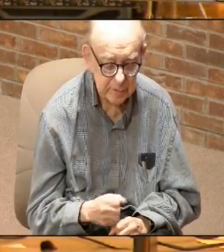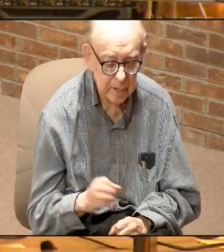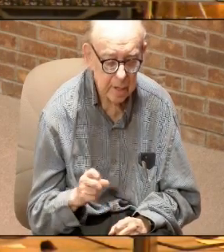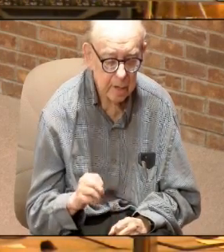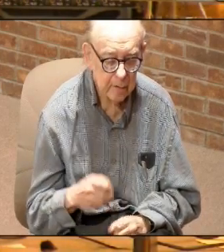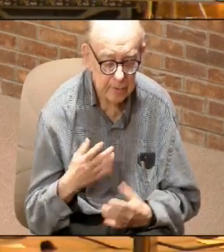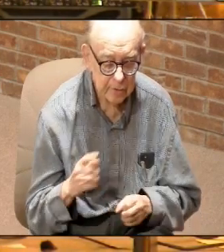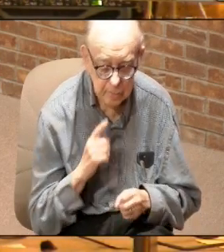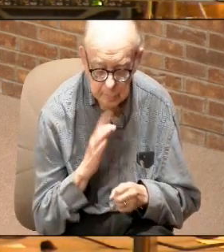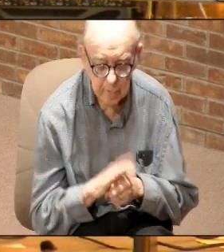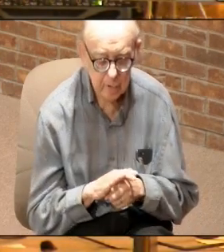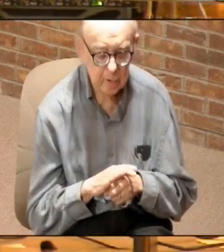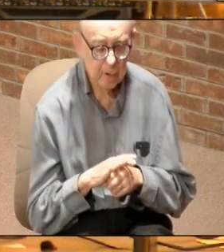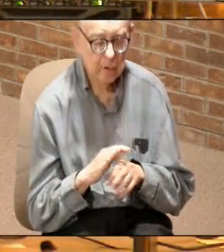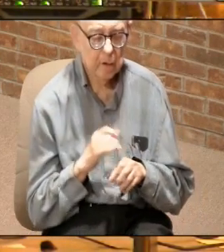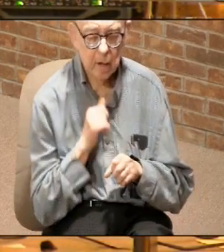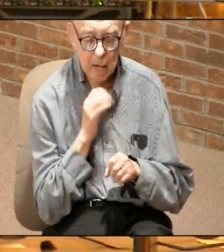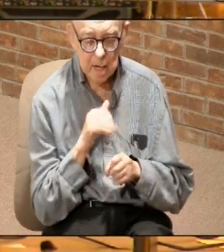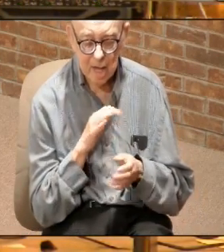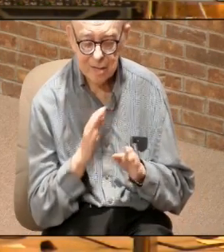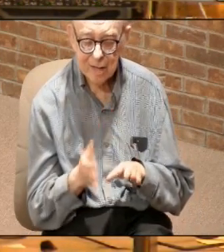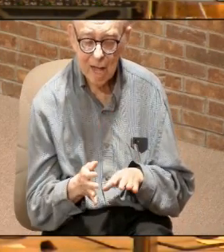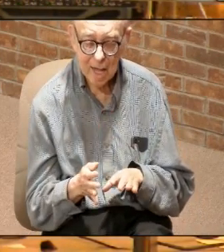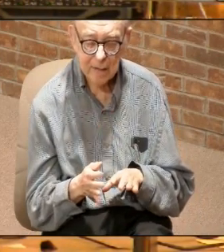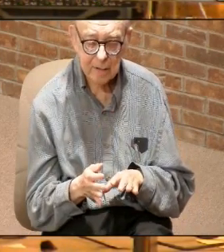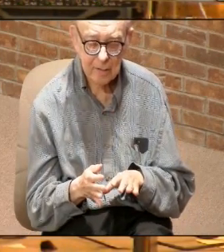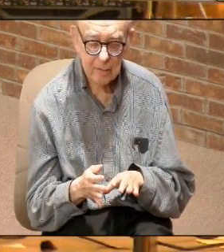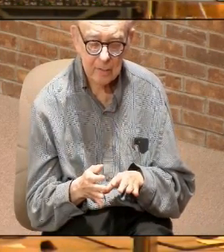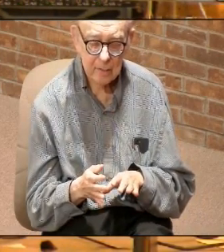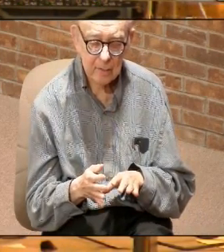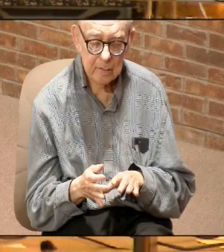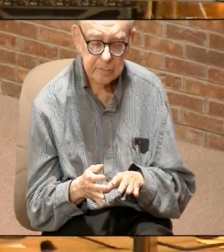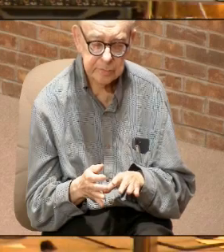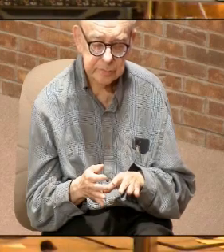promised that he would not die